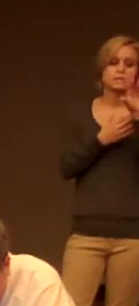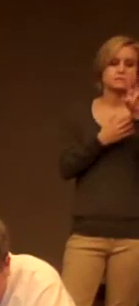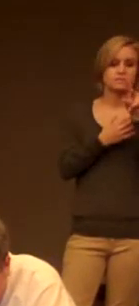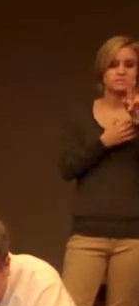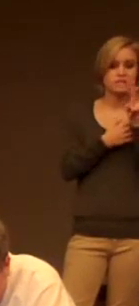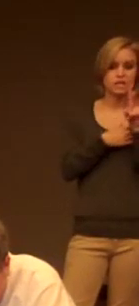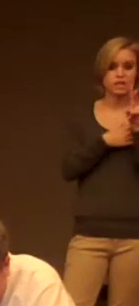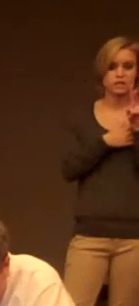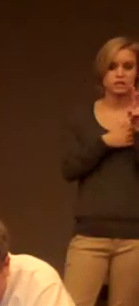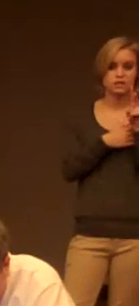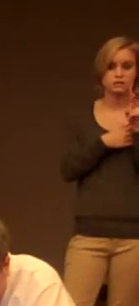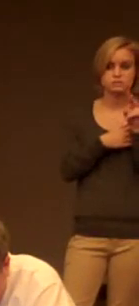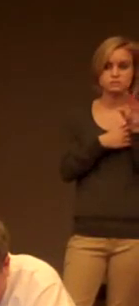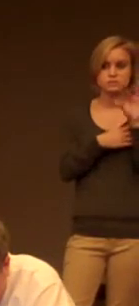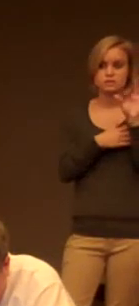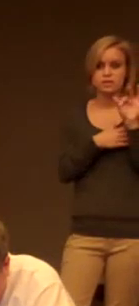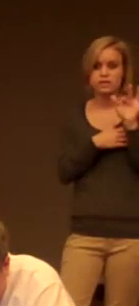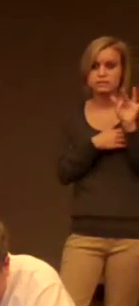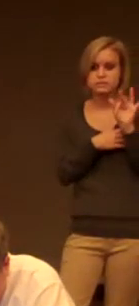17th,